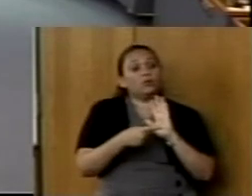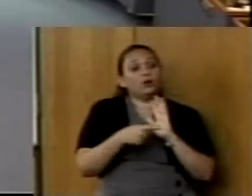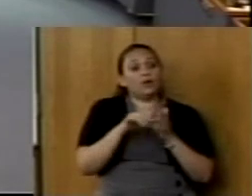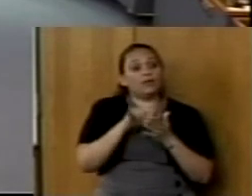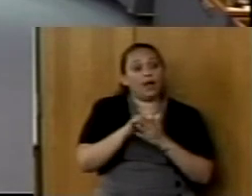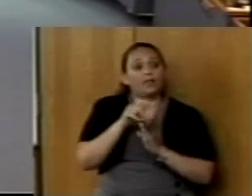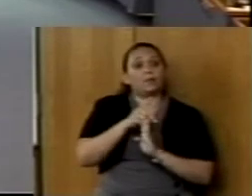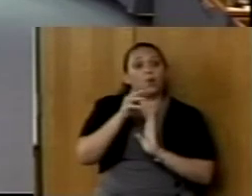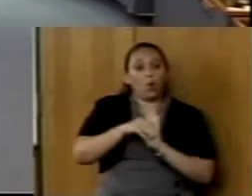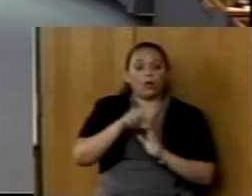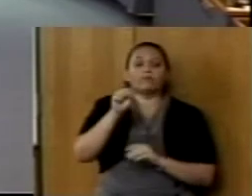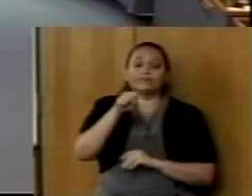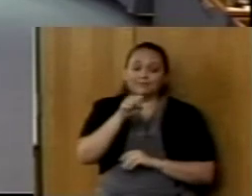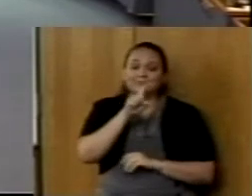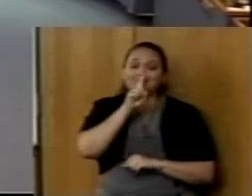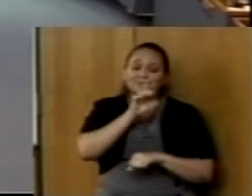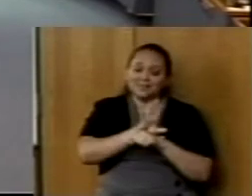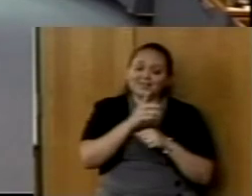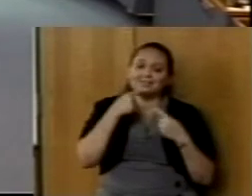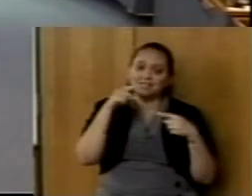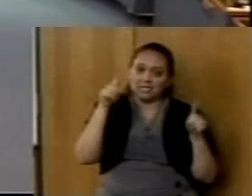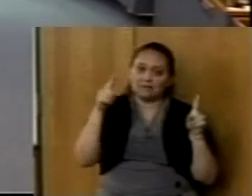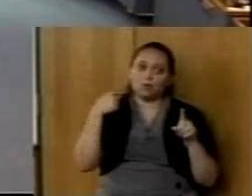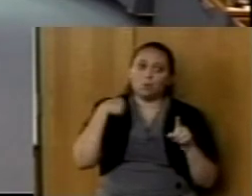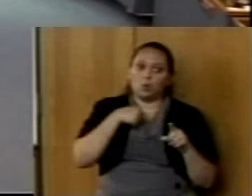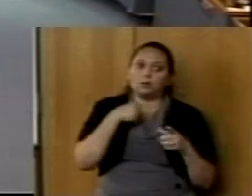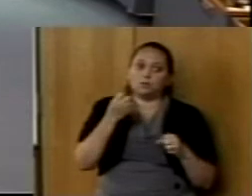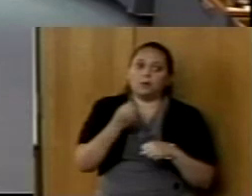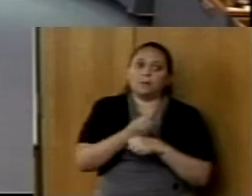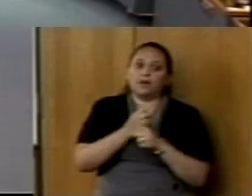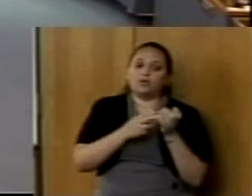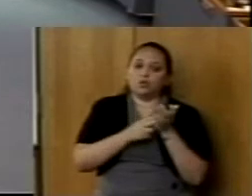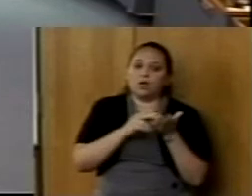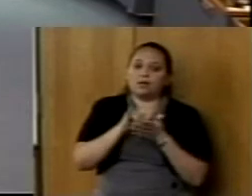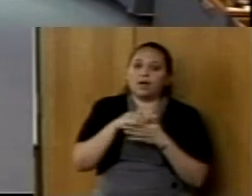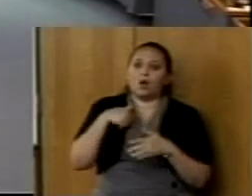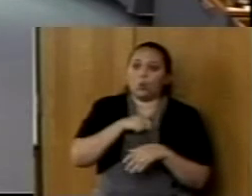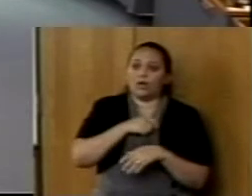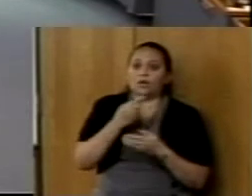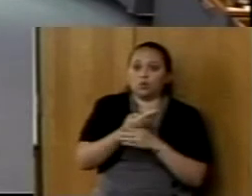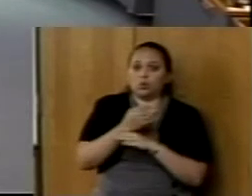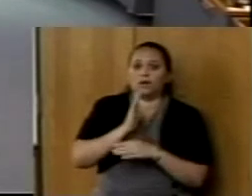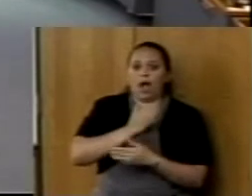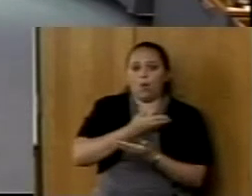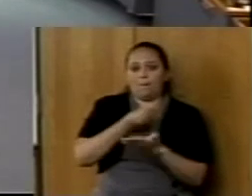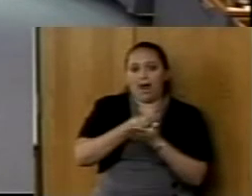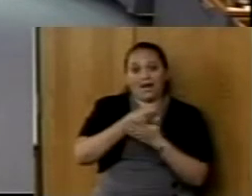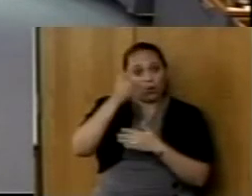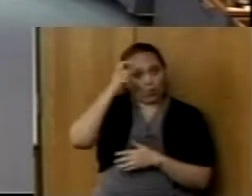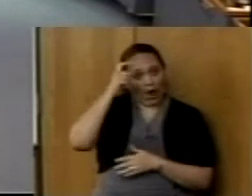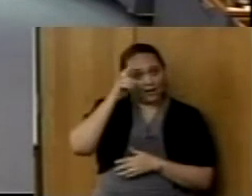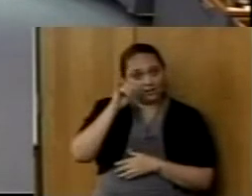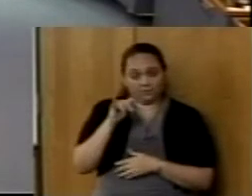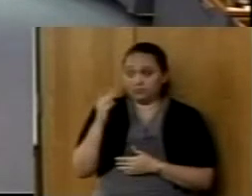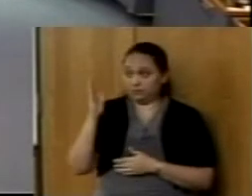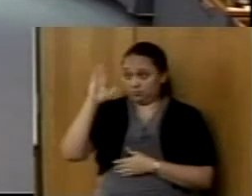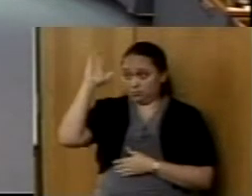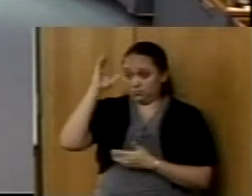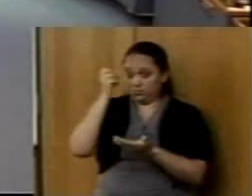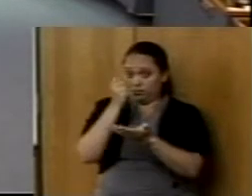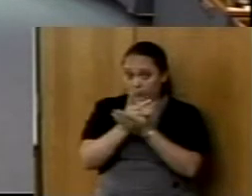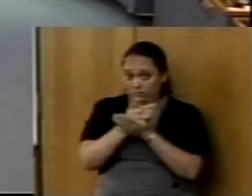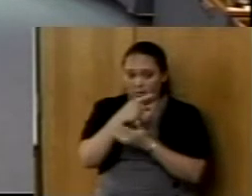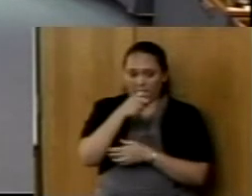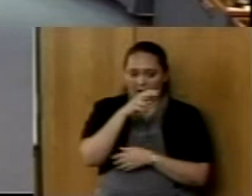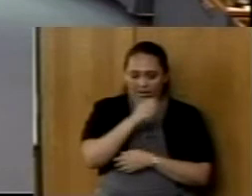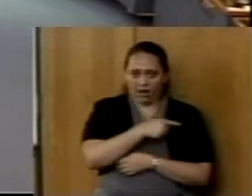the program is successful. We just wanted to make sure that we use our money wisely. Yes, ma'am. Move to approve. I have a motion by Mrs.